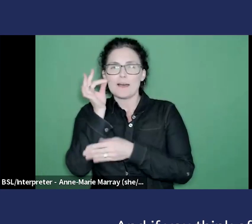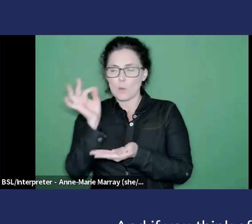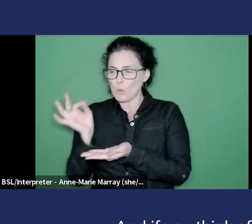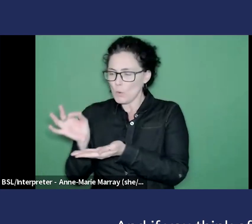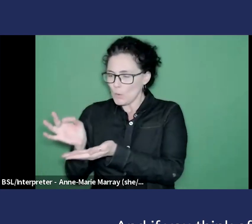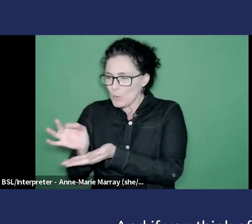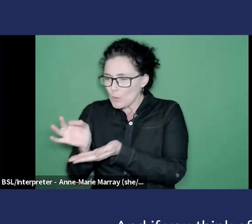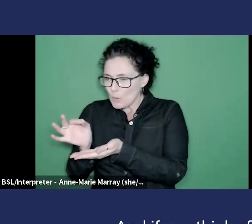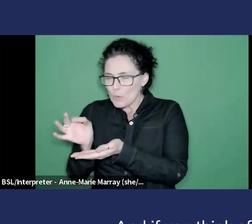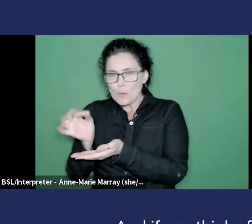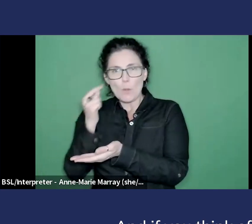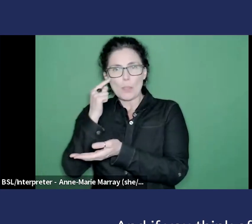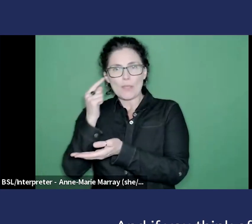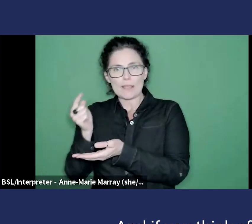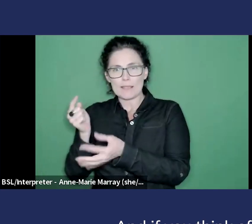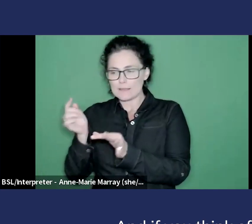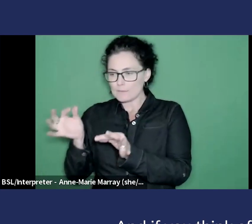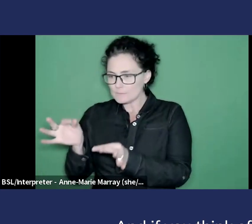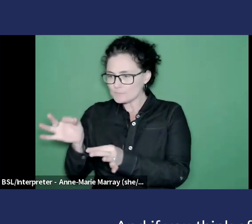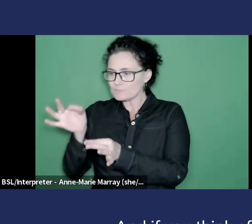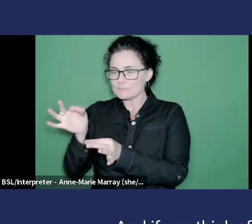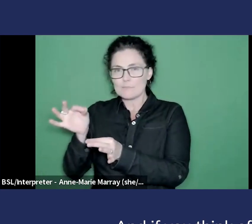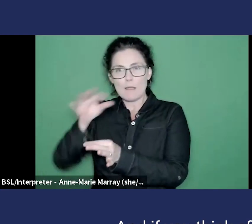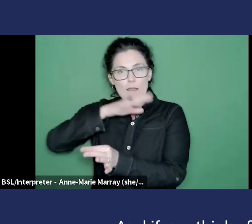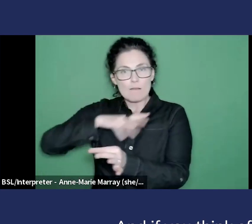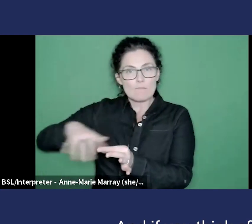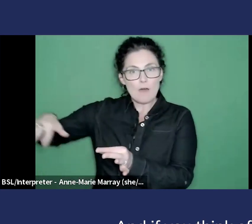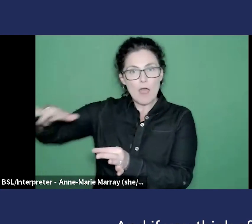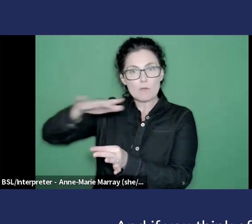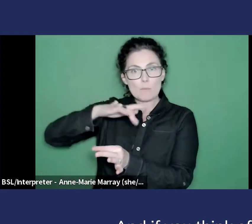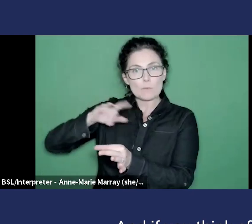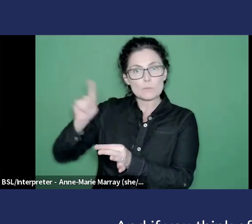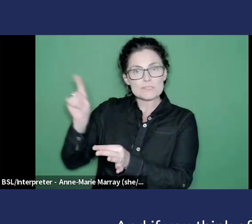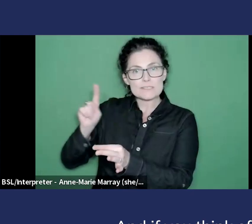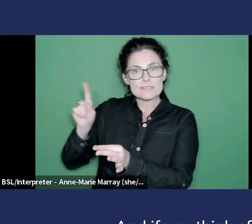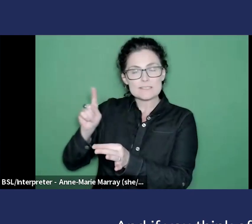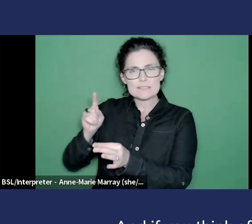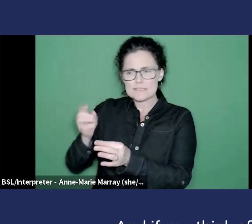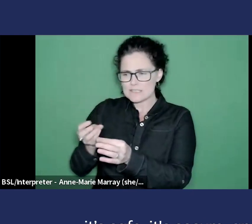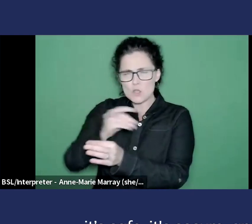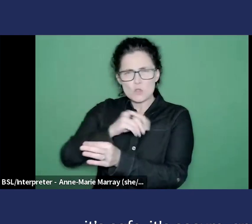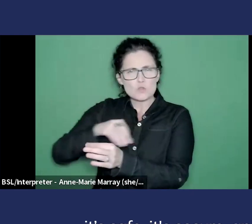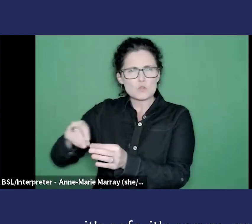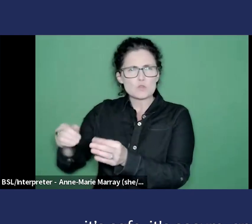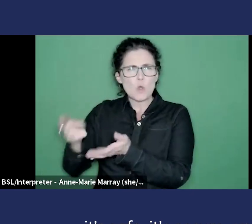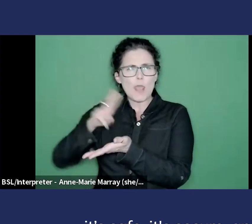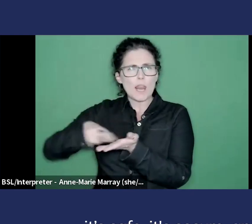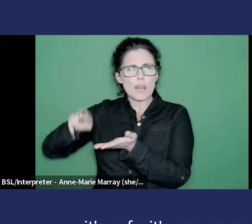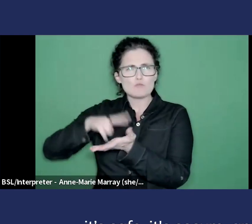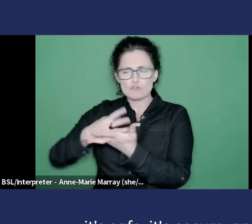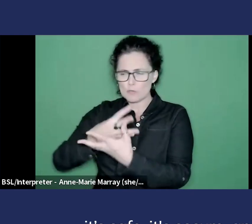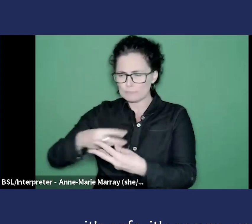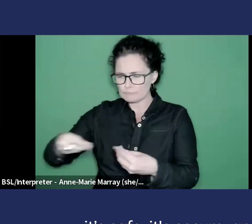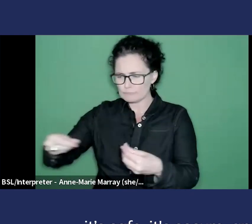this delicate flower and its environment is that of, it's got nutrient-rich soil, it's safe,